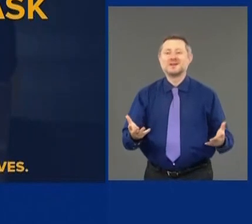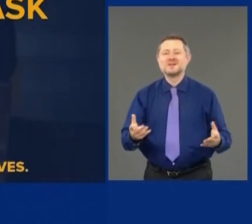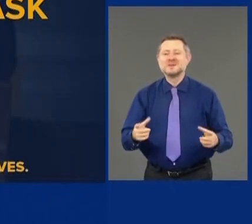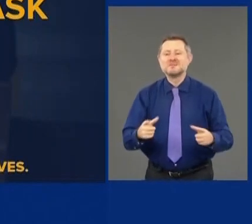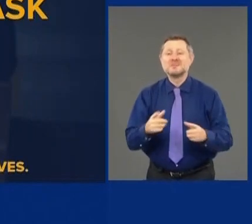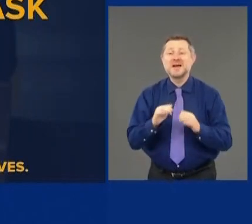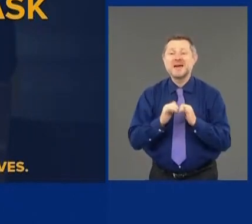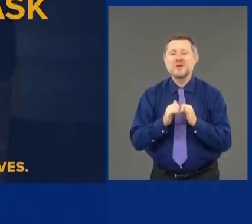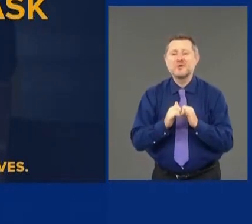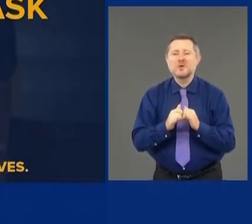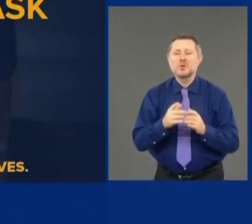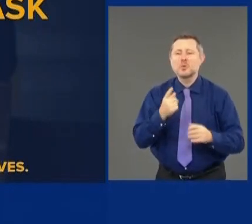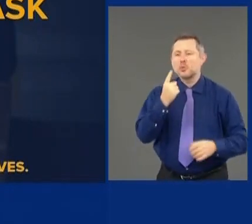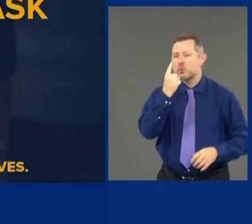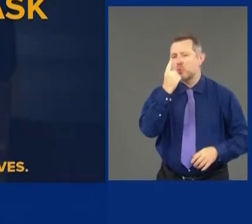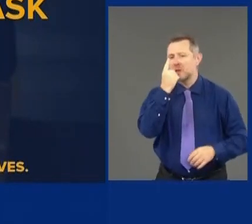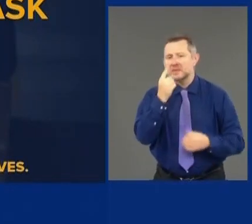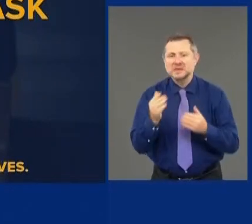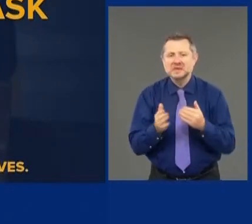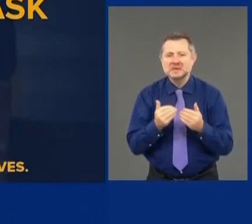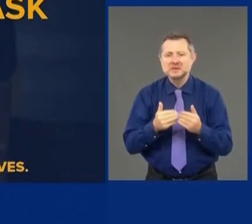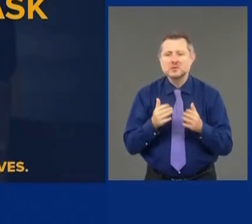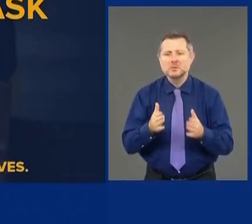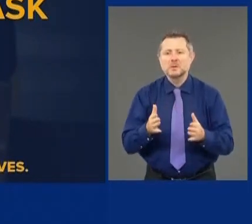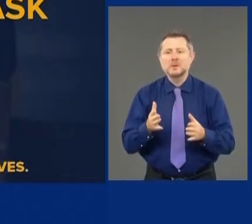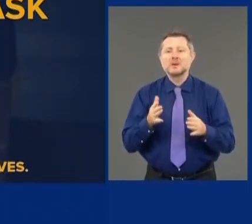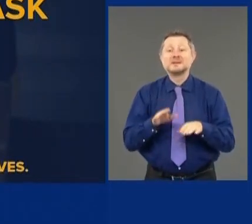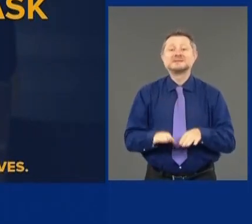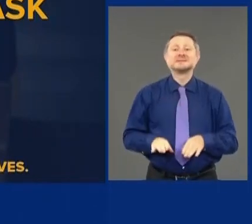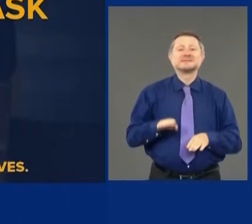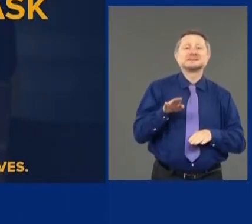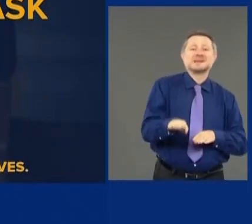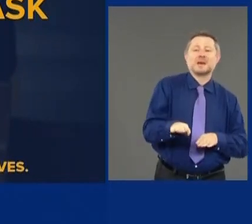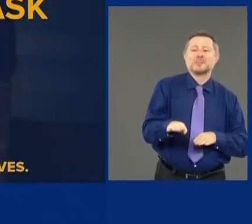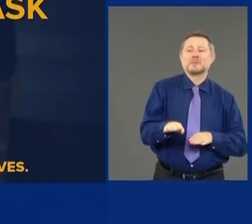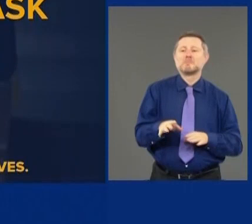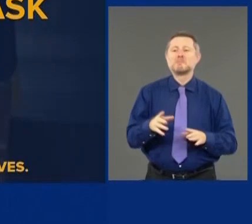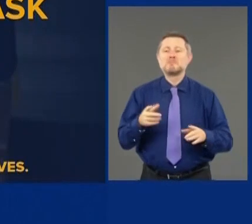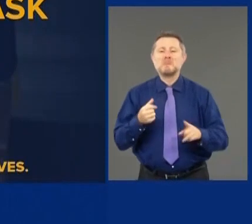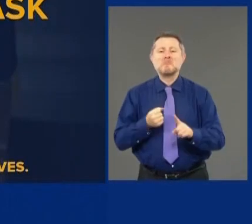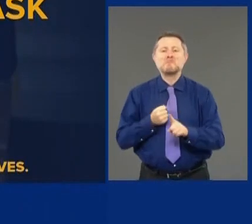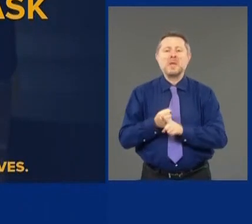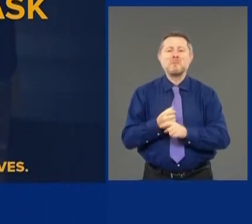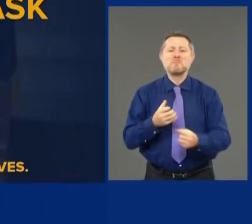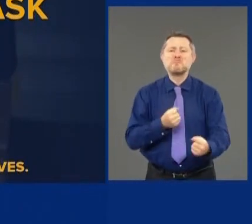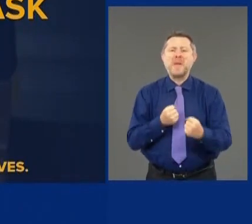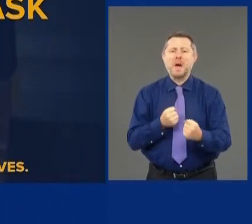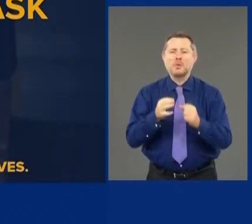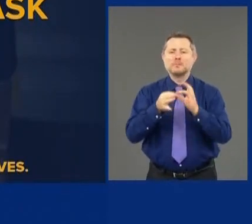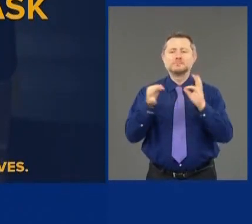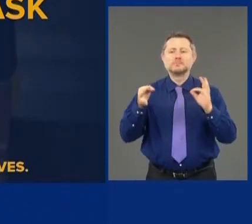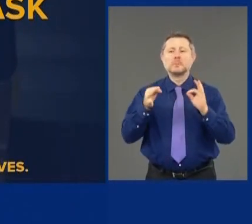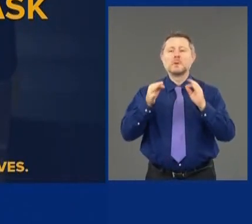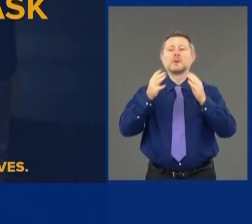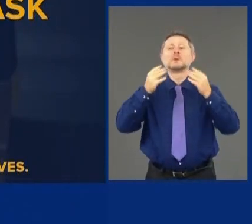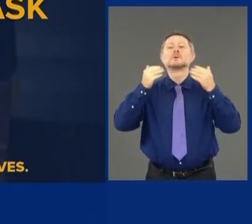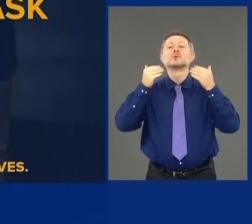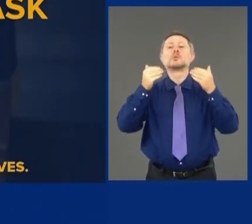one easy step that will send a powerful message. Put a mask on